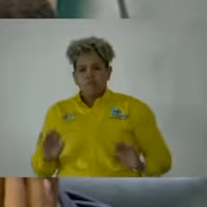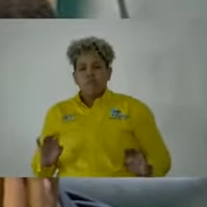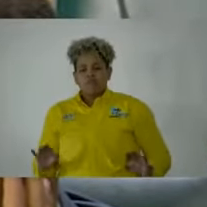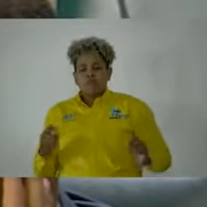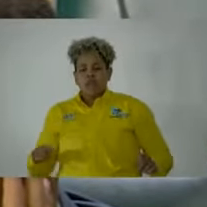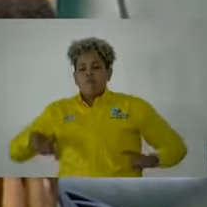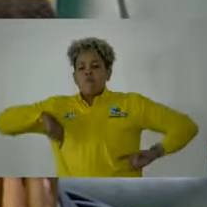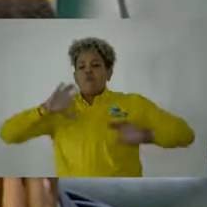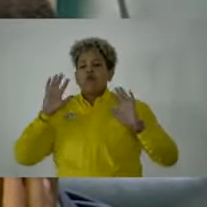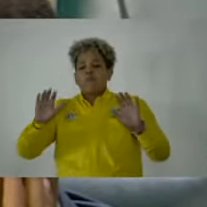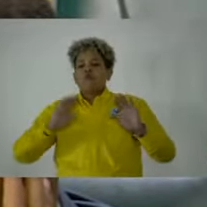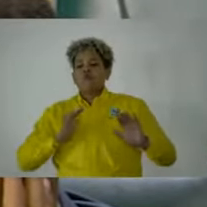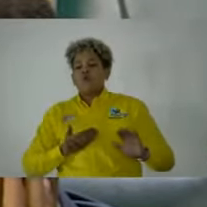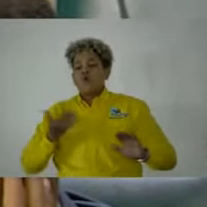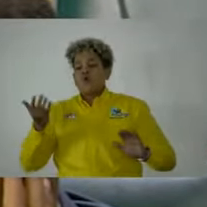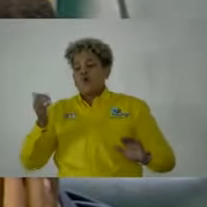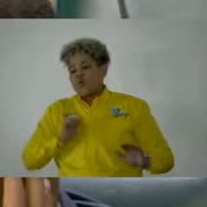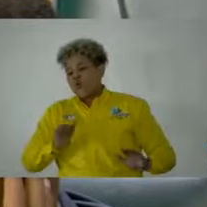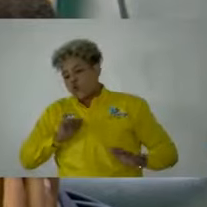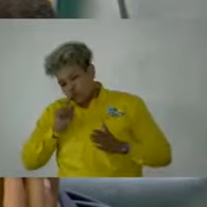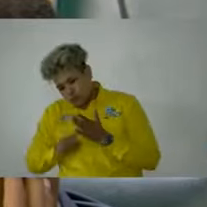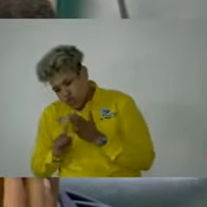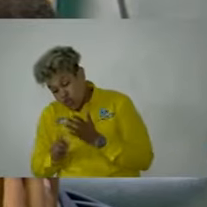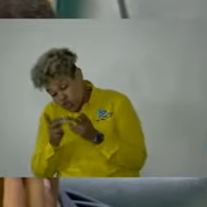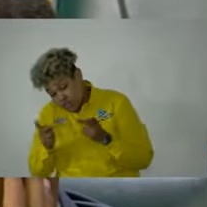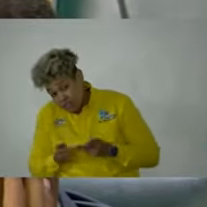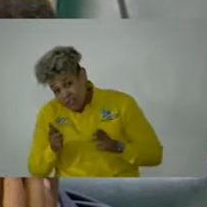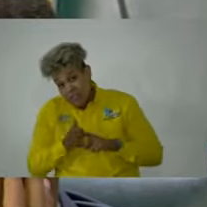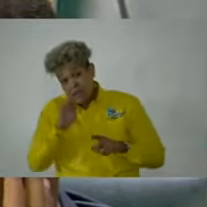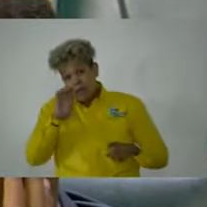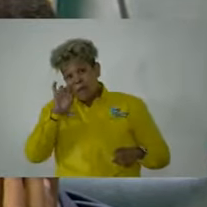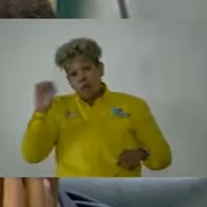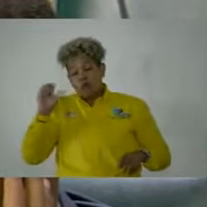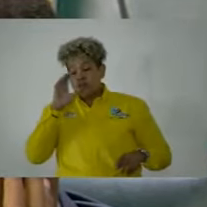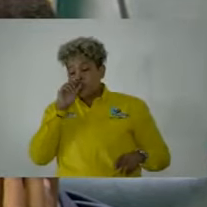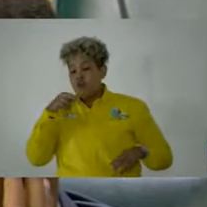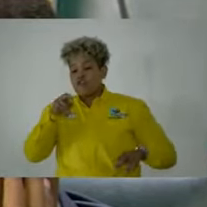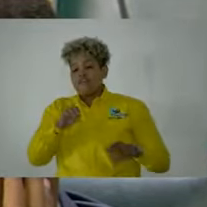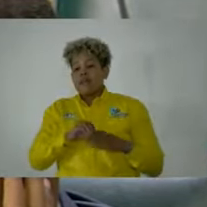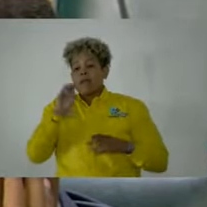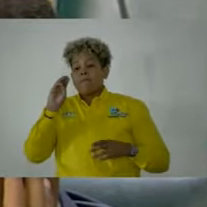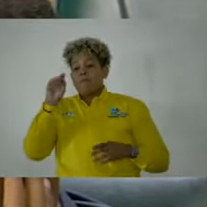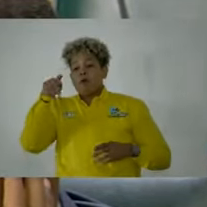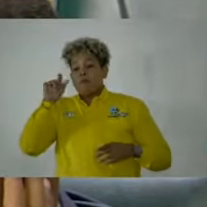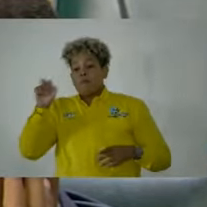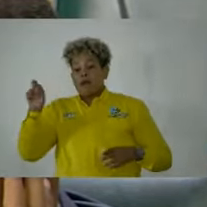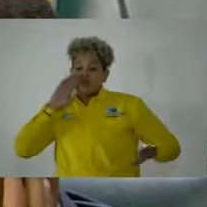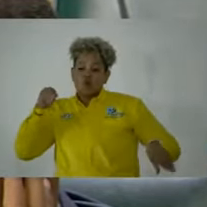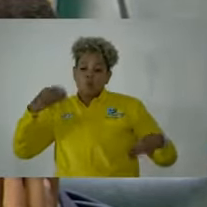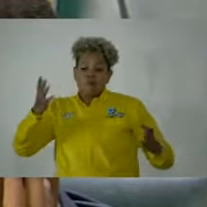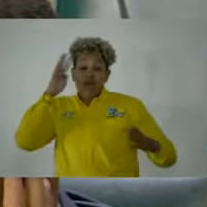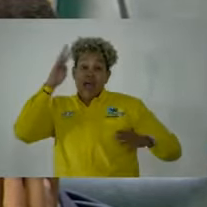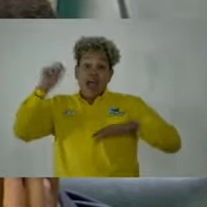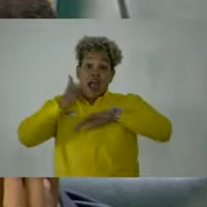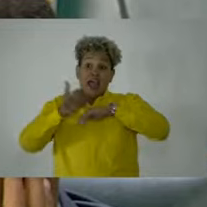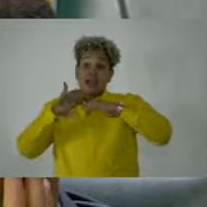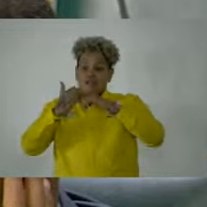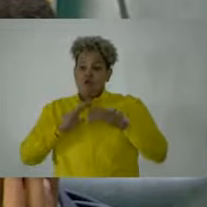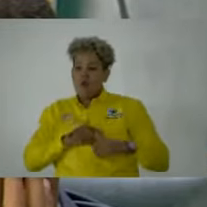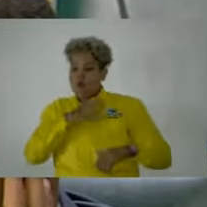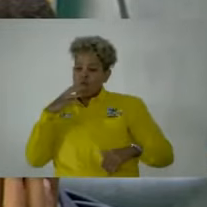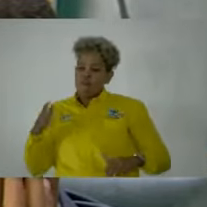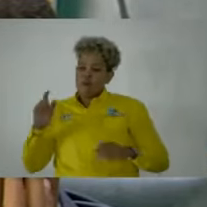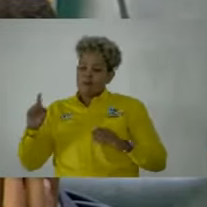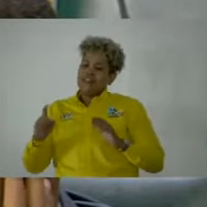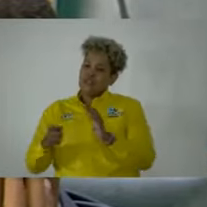We will boost our own research facilities at Bodles and Orange River and Montpelier to provide innovations that our farmers require